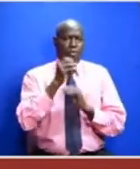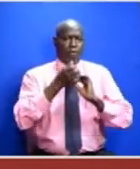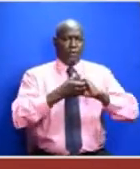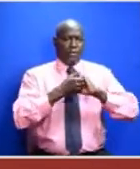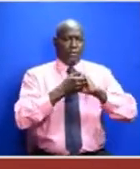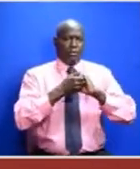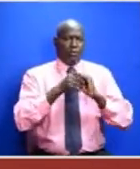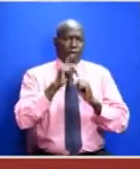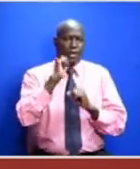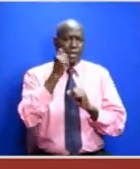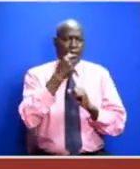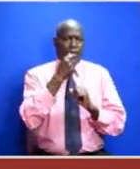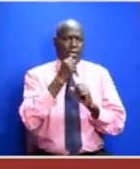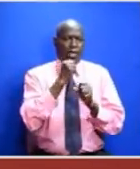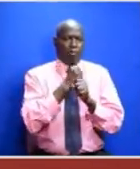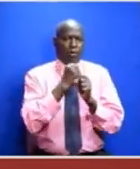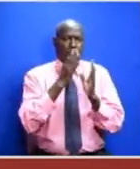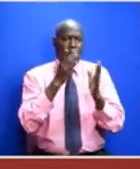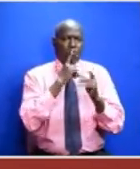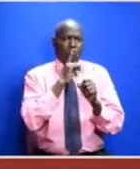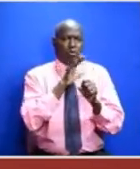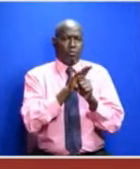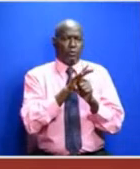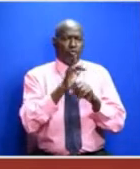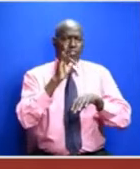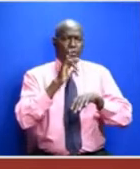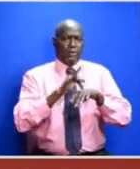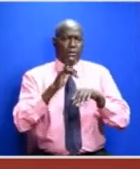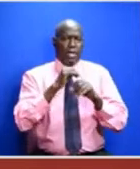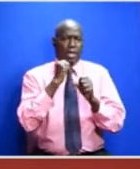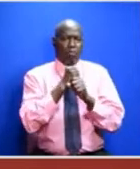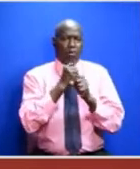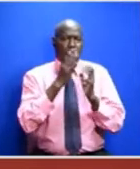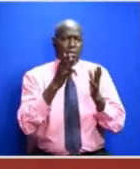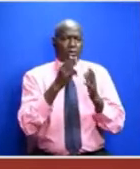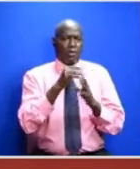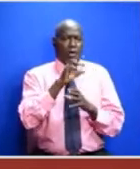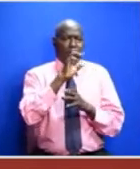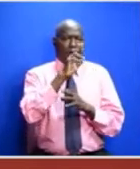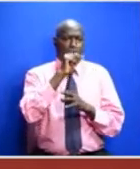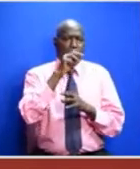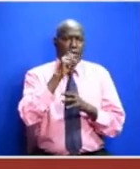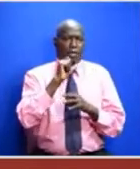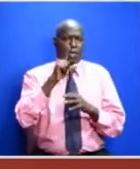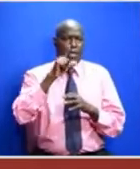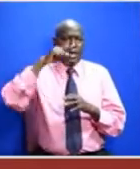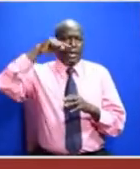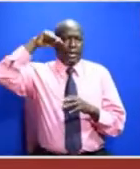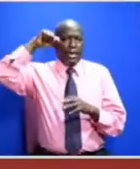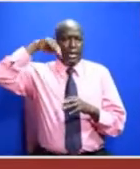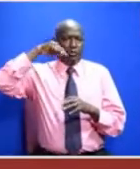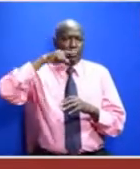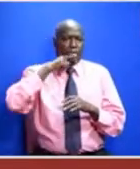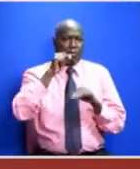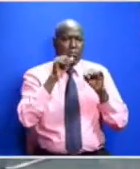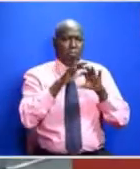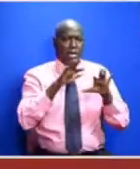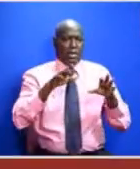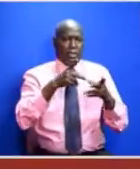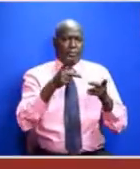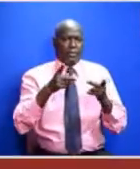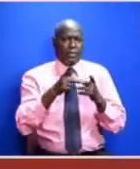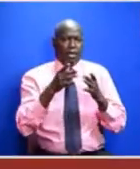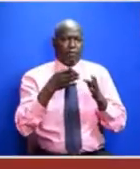Kenya Employers, Jacqueline Mugo, has promised to sensitize employers on RPL graduates, adding that the market space had